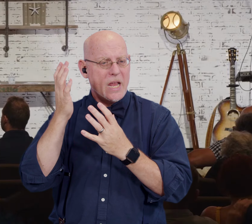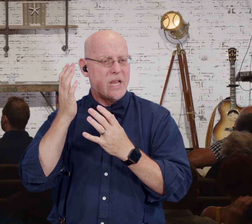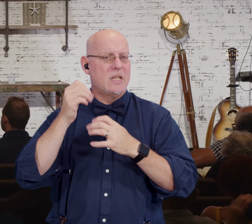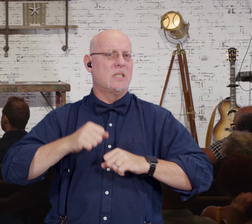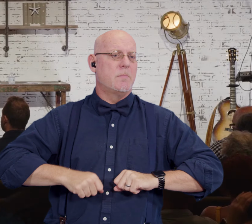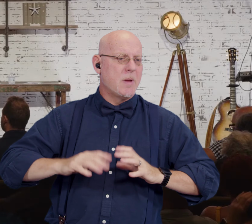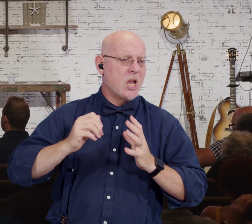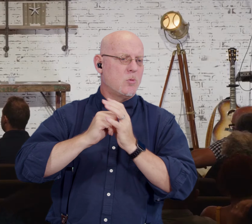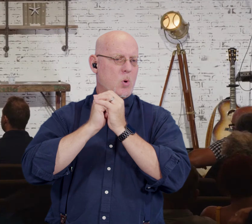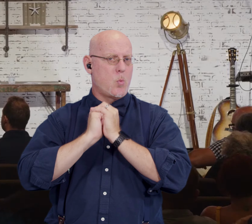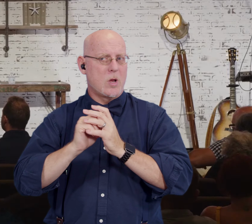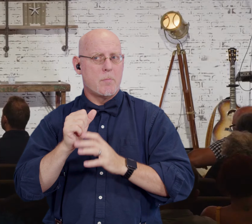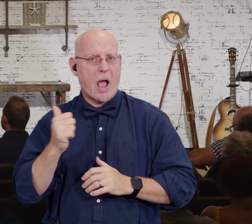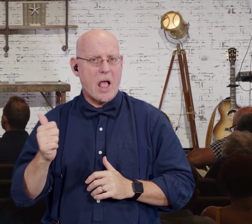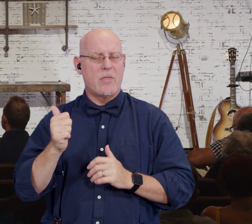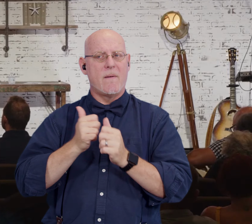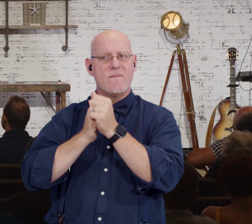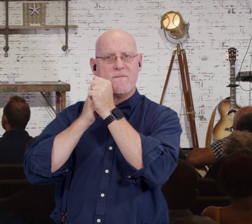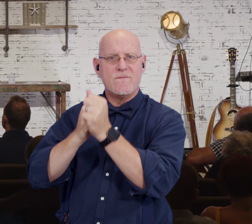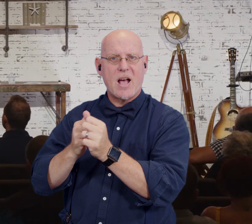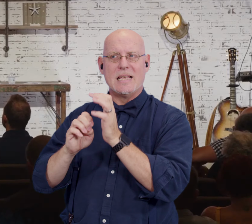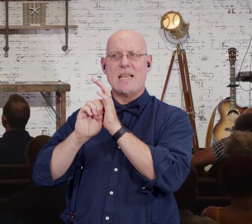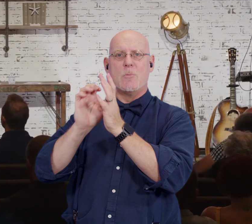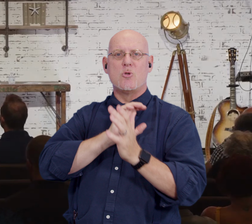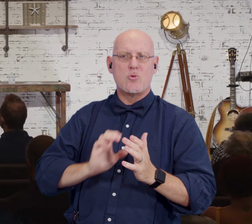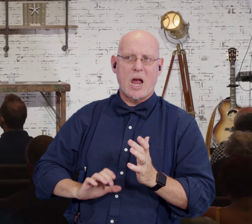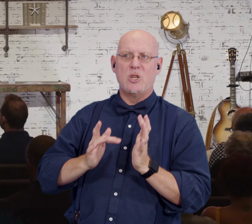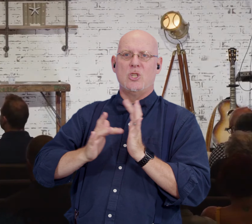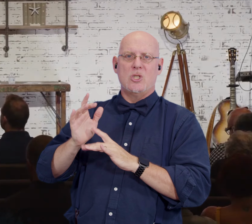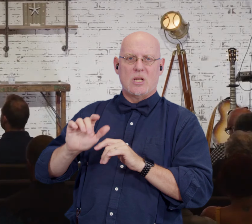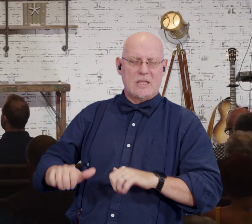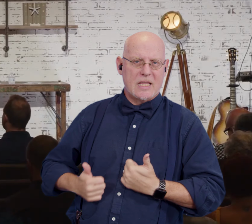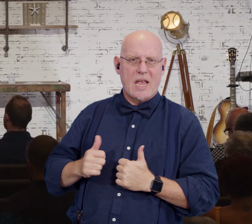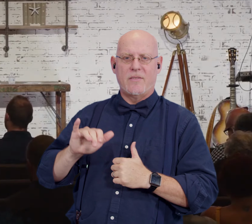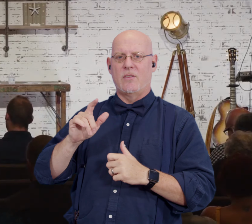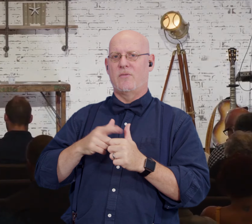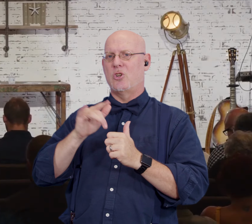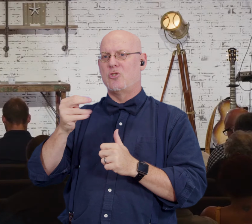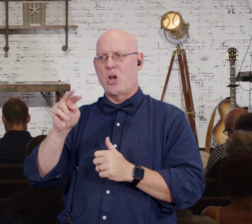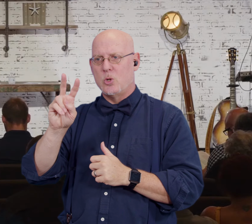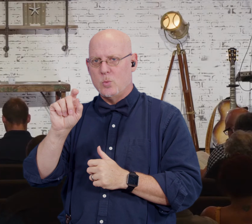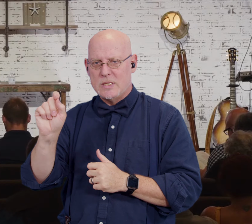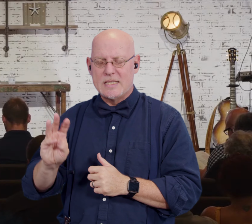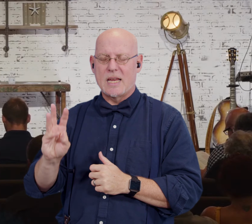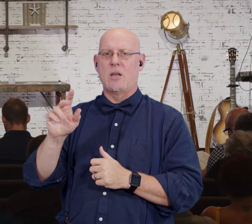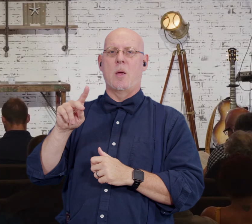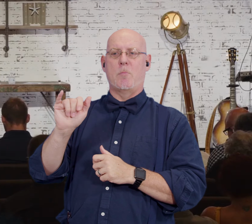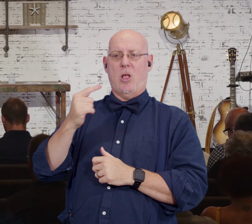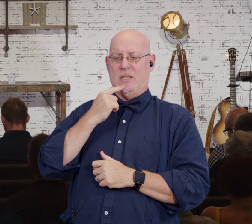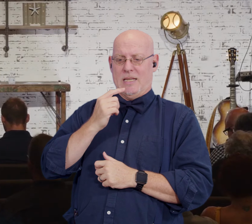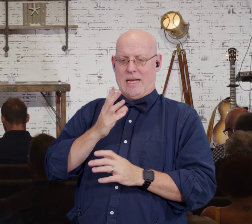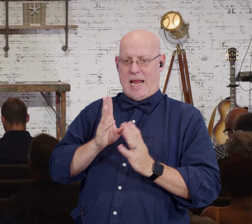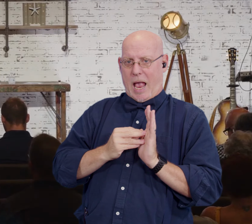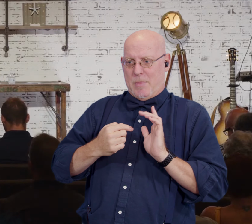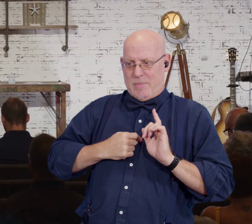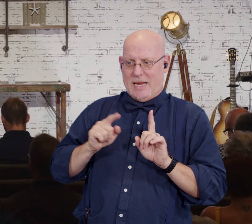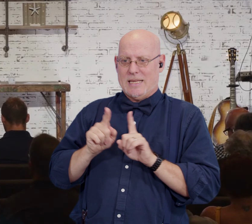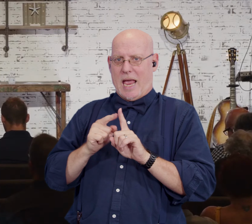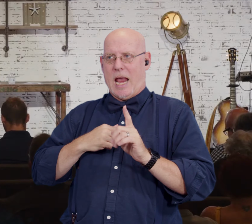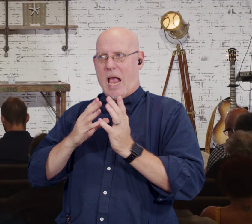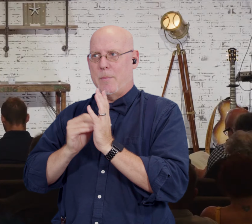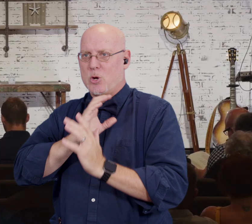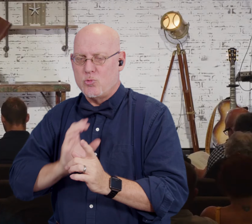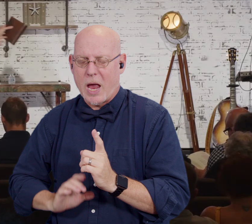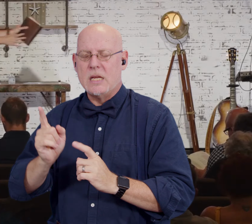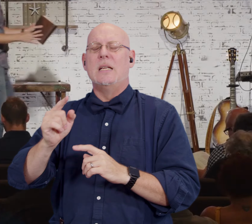and submission and worship of others, follow the example of Christ as Jesus walked, 1 John 2:6, walk as he walked. Paul says, follow me, imitate me. There's